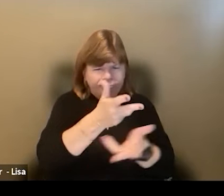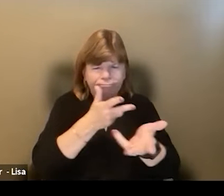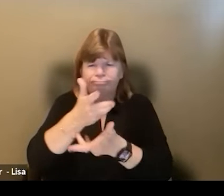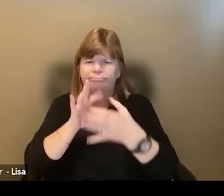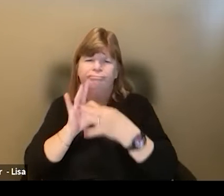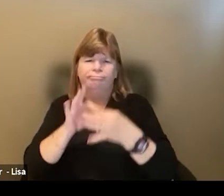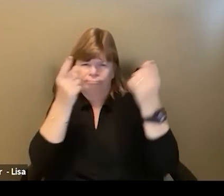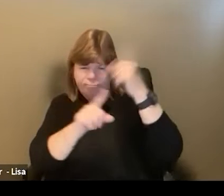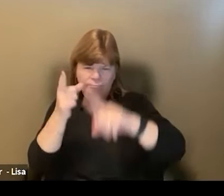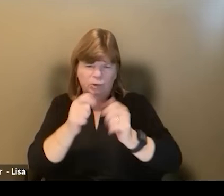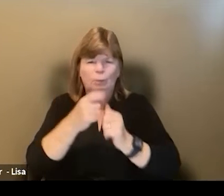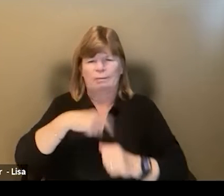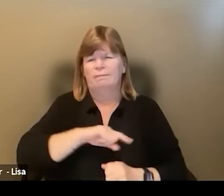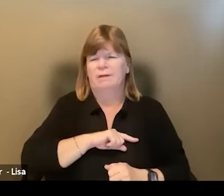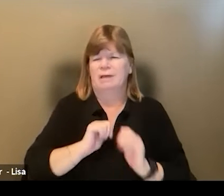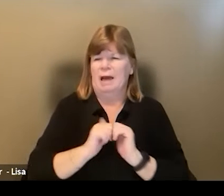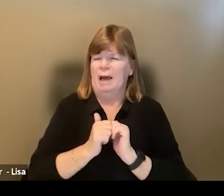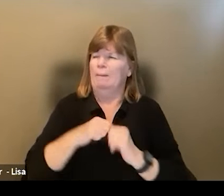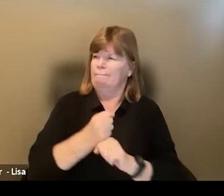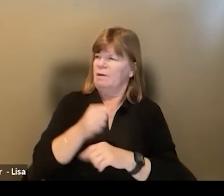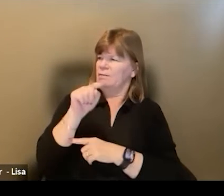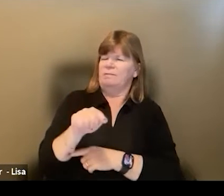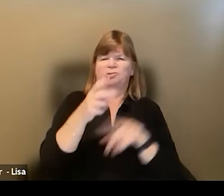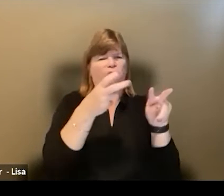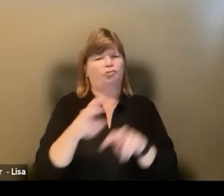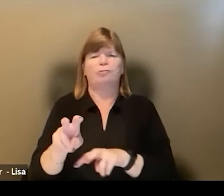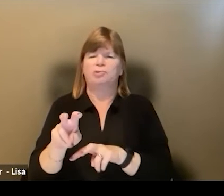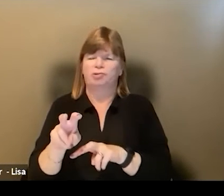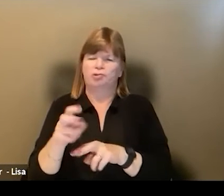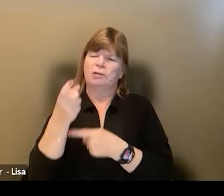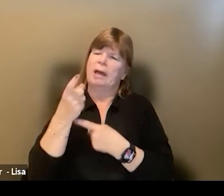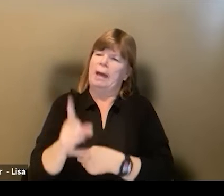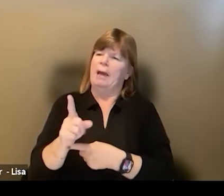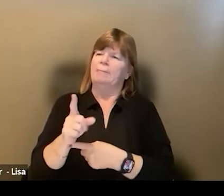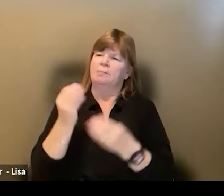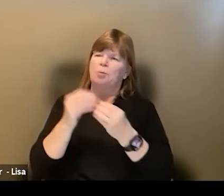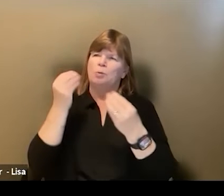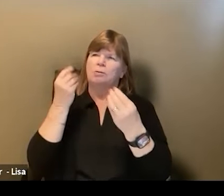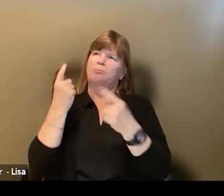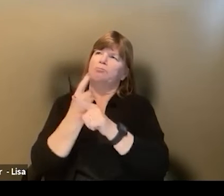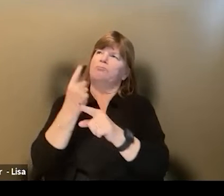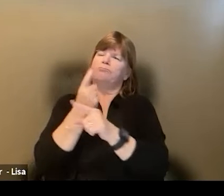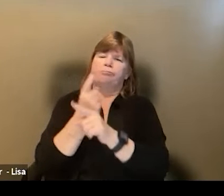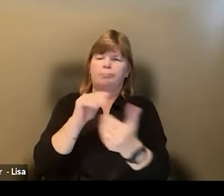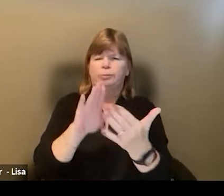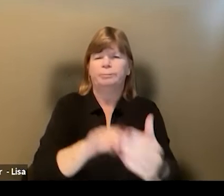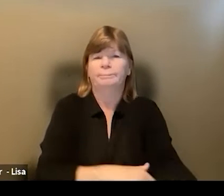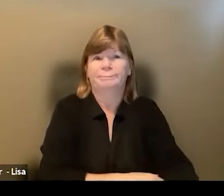and coordination with us on making this transition occur in a thoughtful manner.